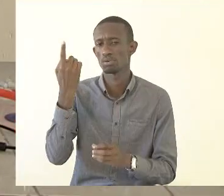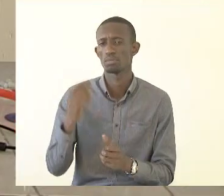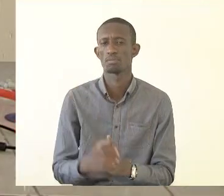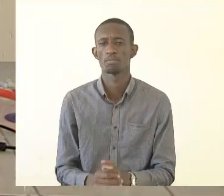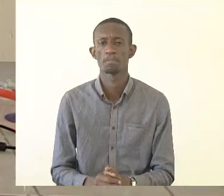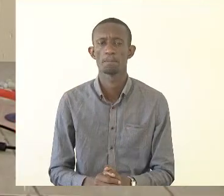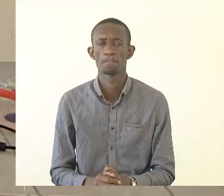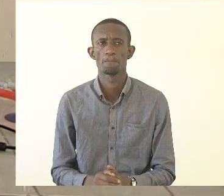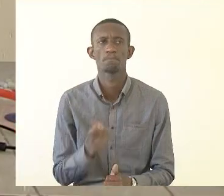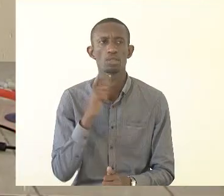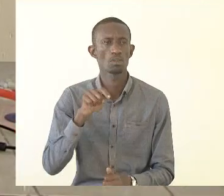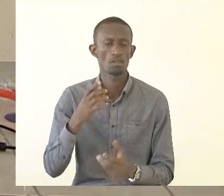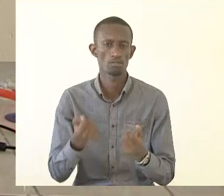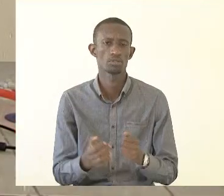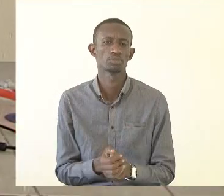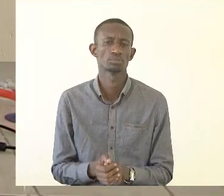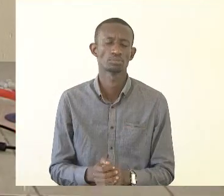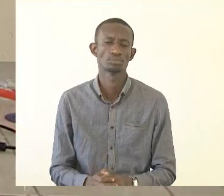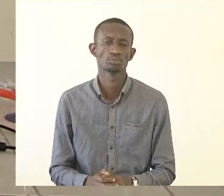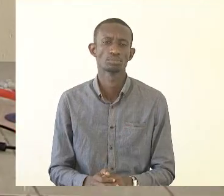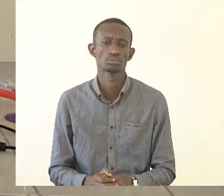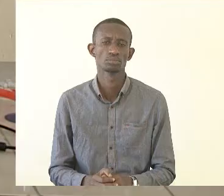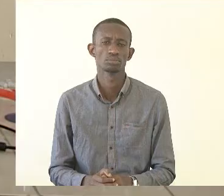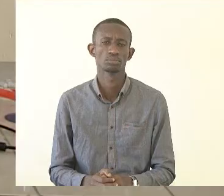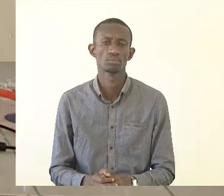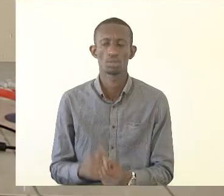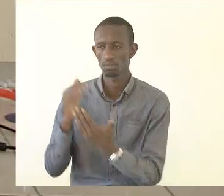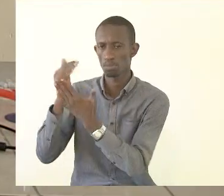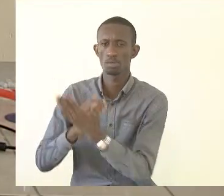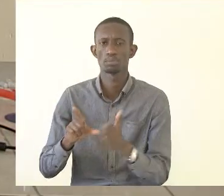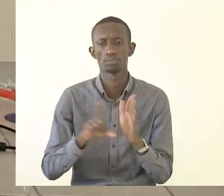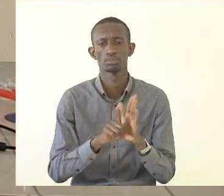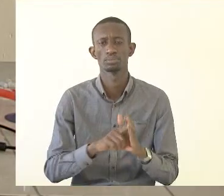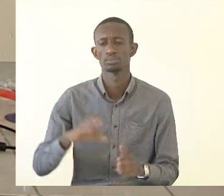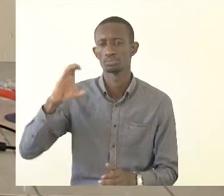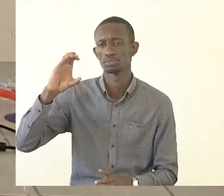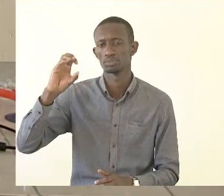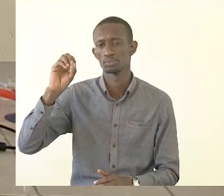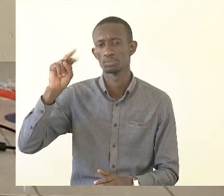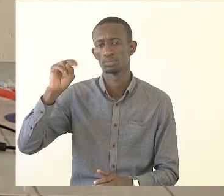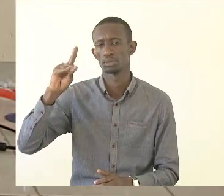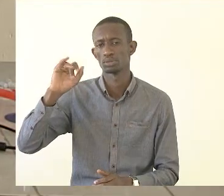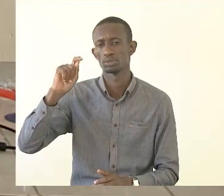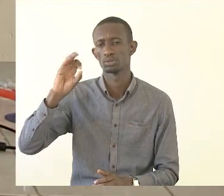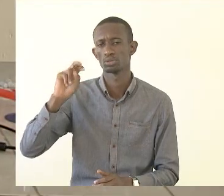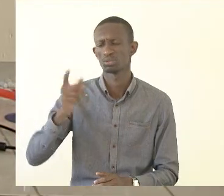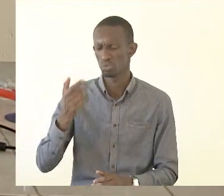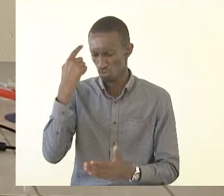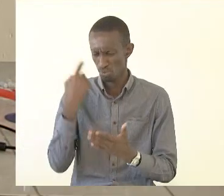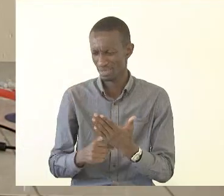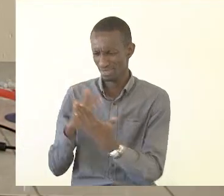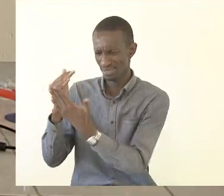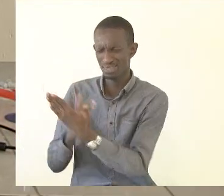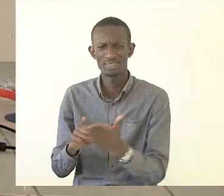indicate the conditions, and step number 2, also the conditions. What are the conditions for step